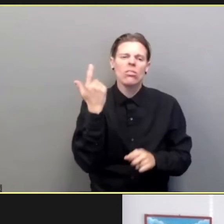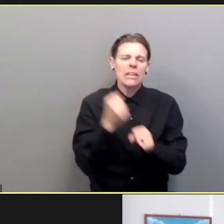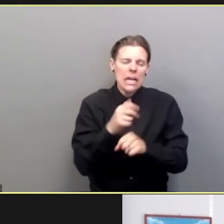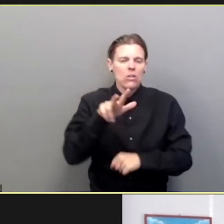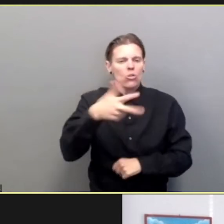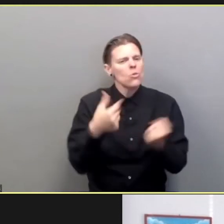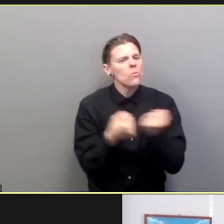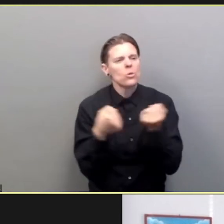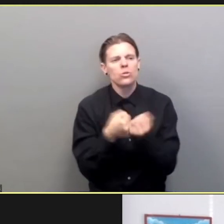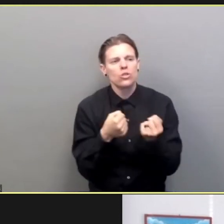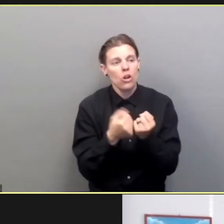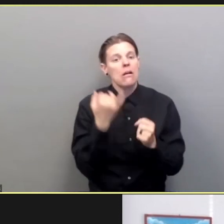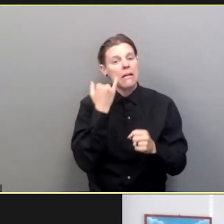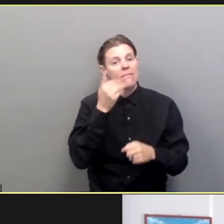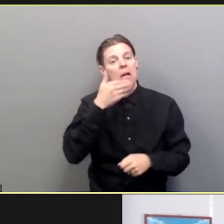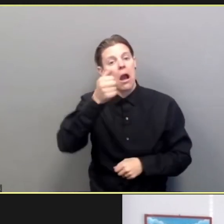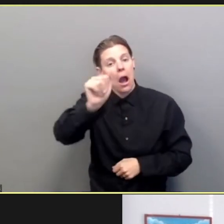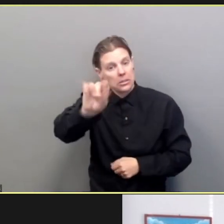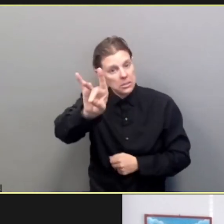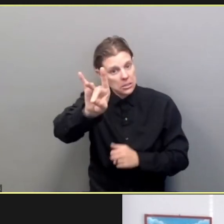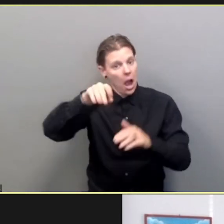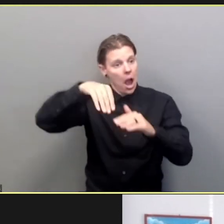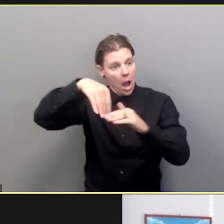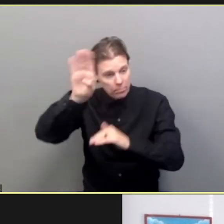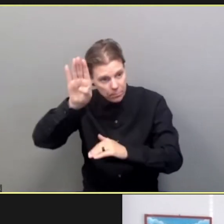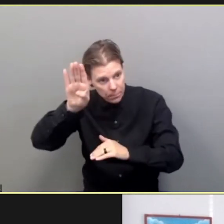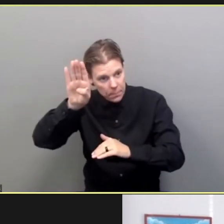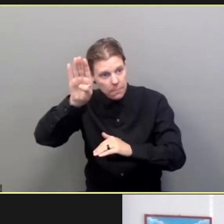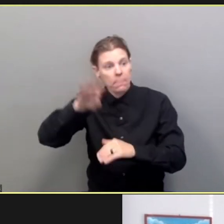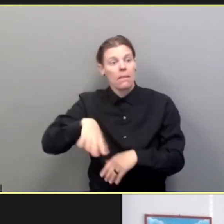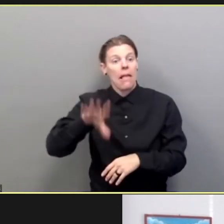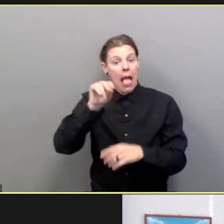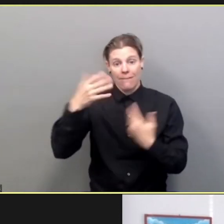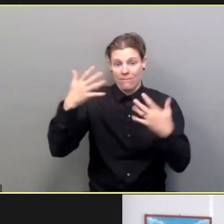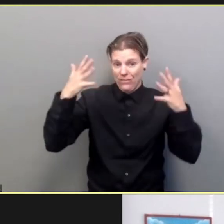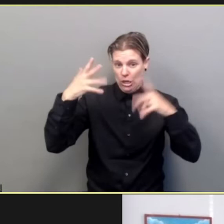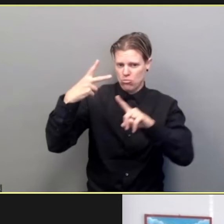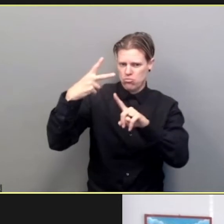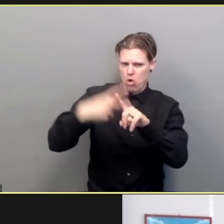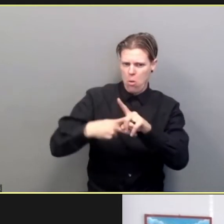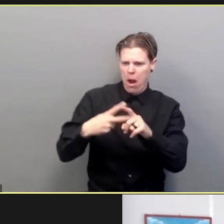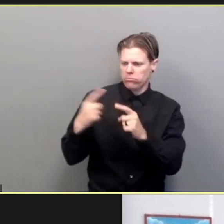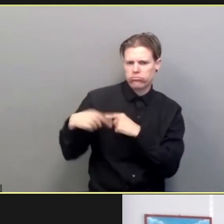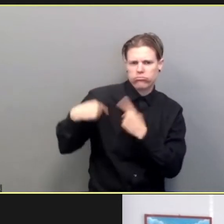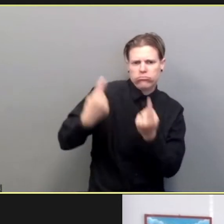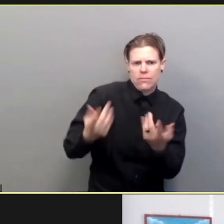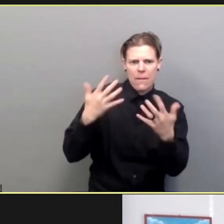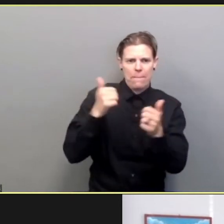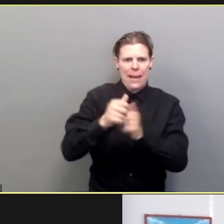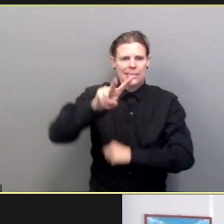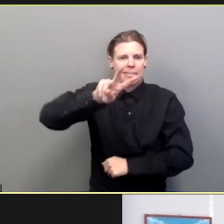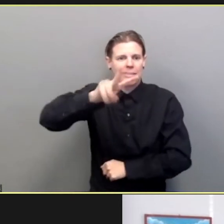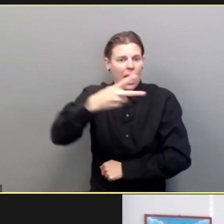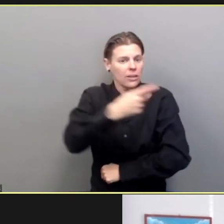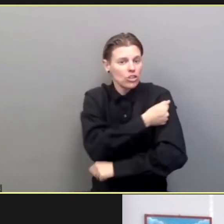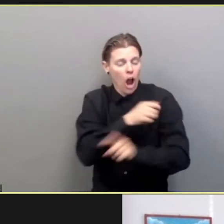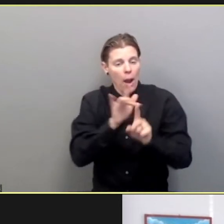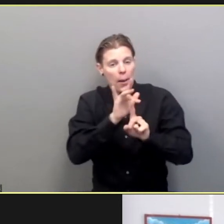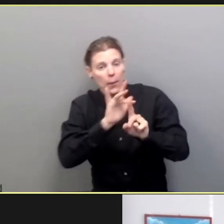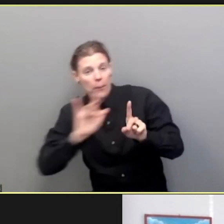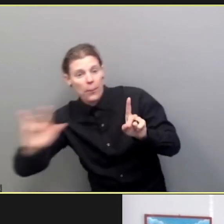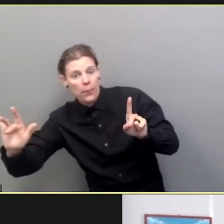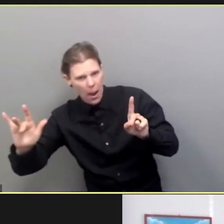and 2 months out from their J&J or 6 months out from their Pfizer and Moderna. So we're working it that way as well with